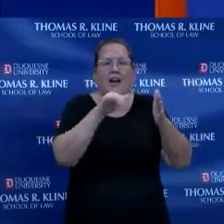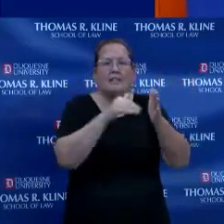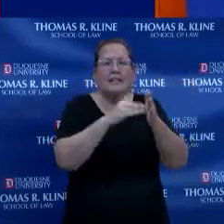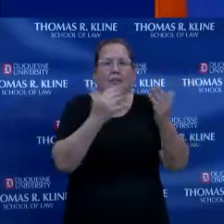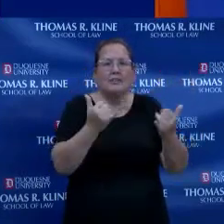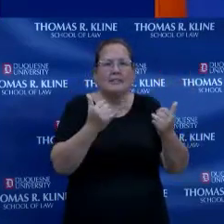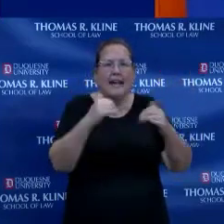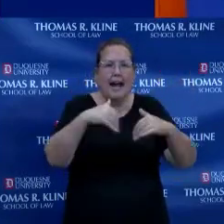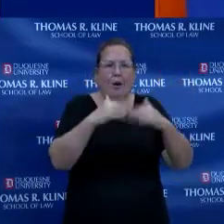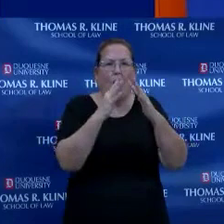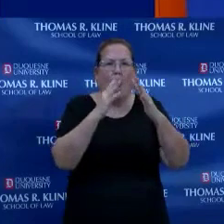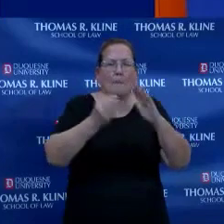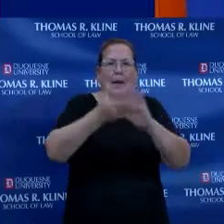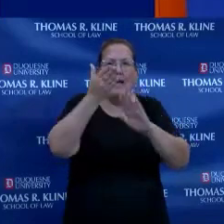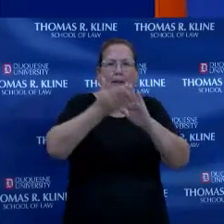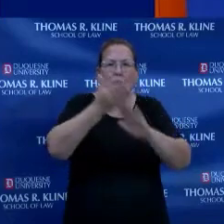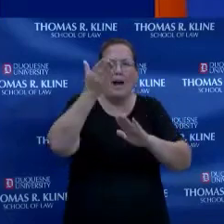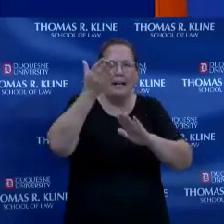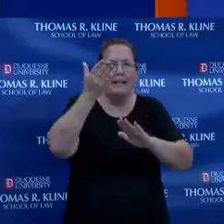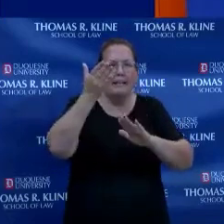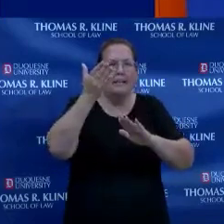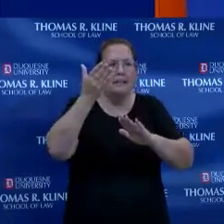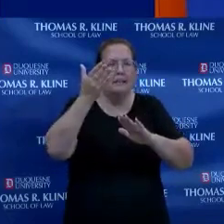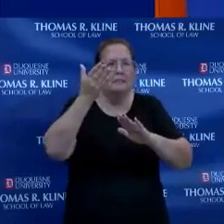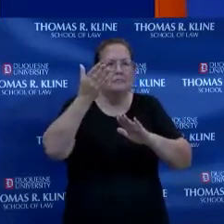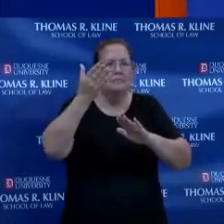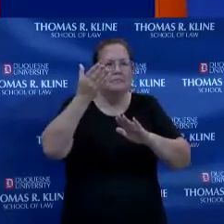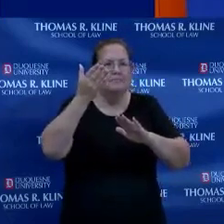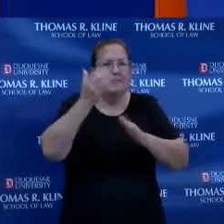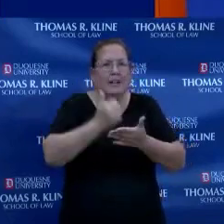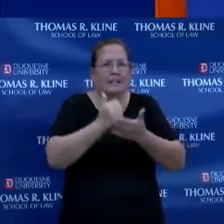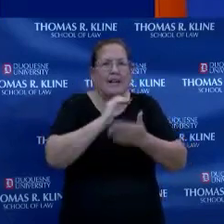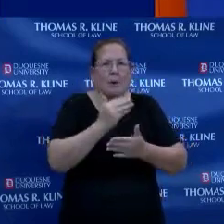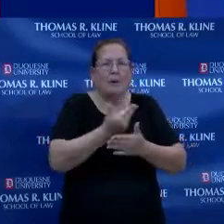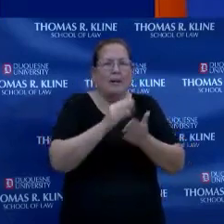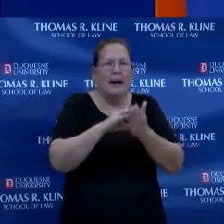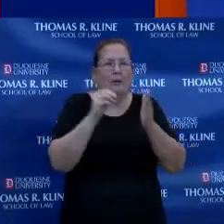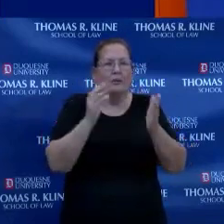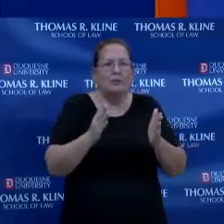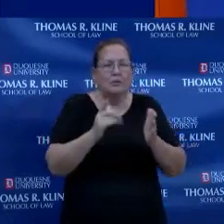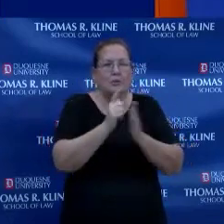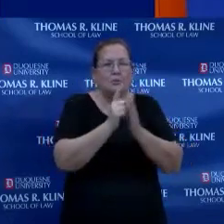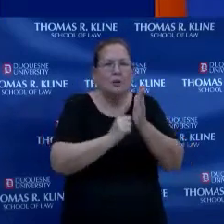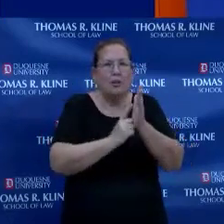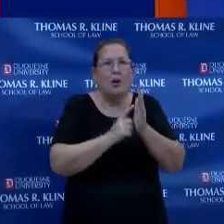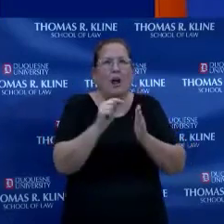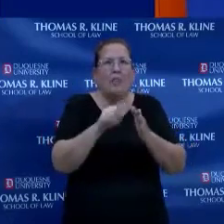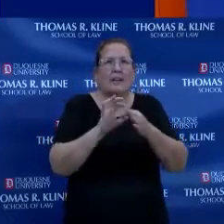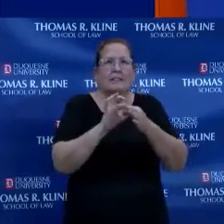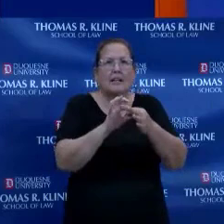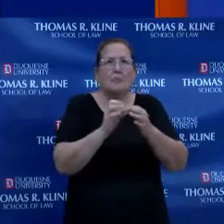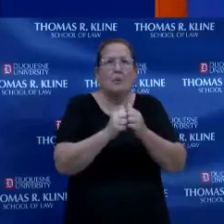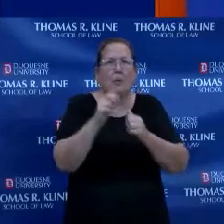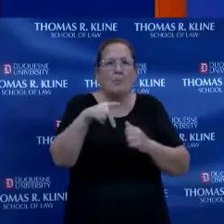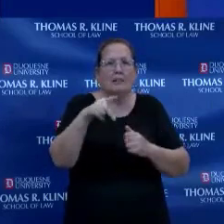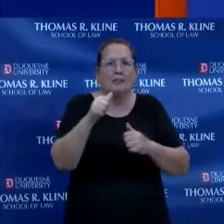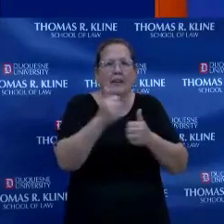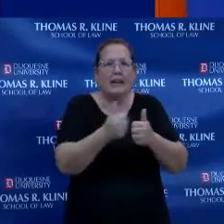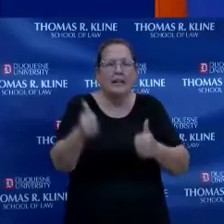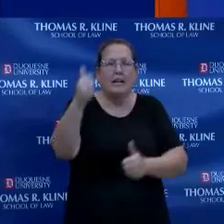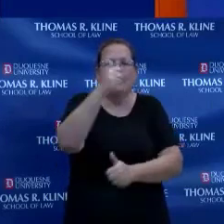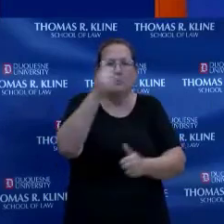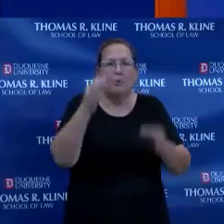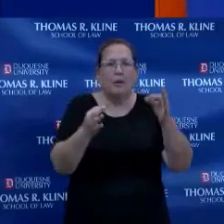and running on all cylinders, allowing our law school to partner with the Pennsylvania Supreme Court and the Administrative Office